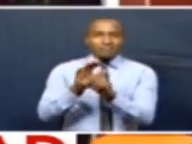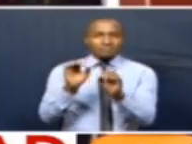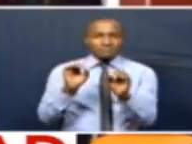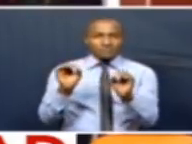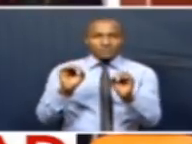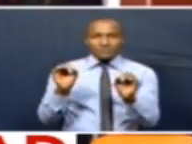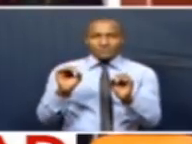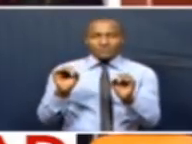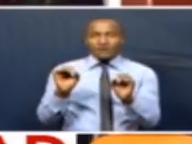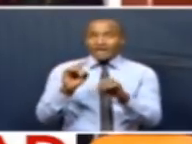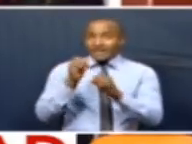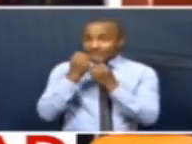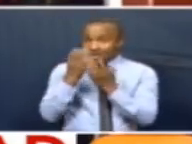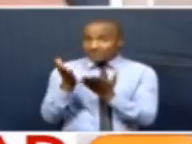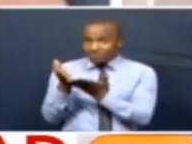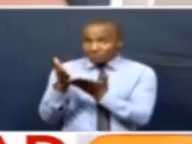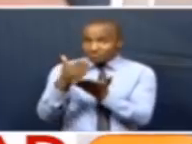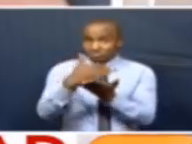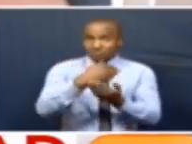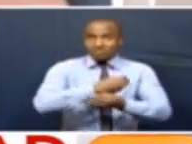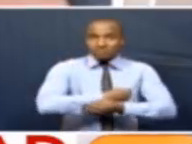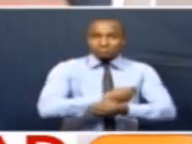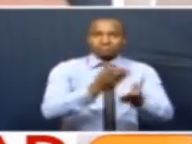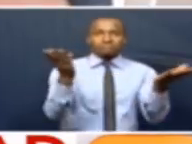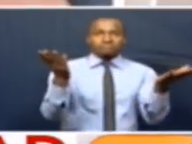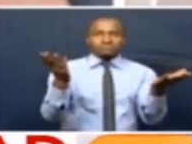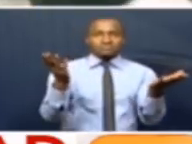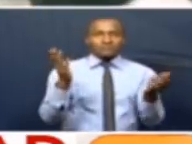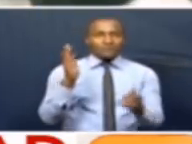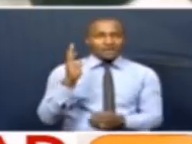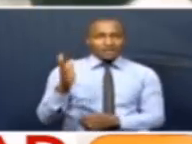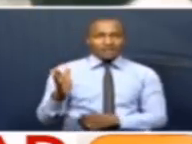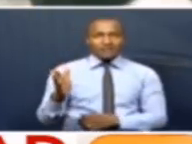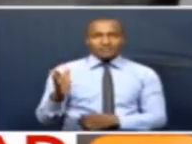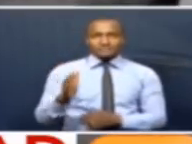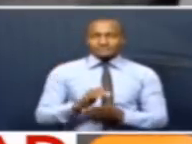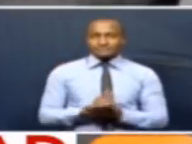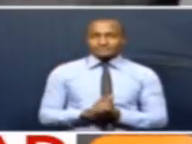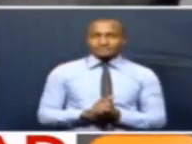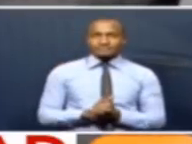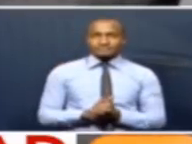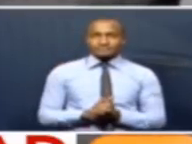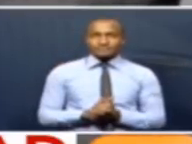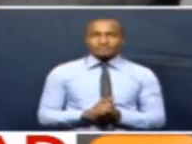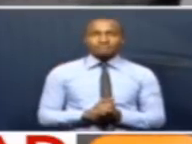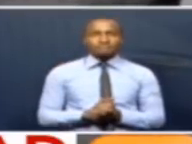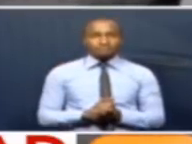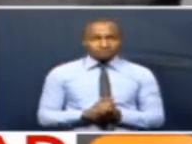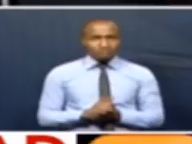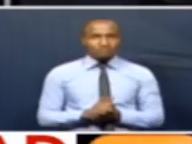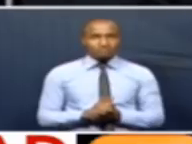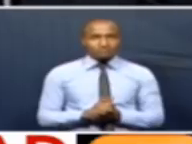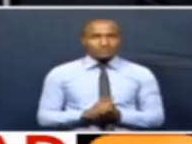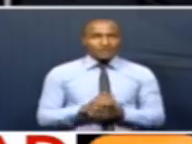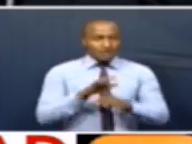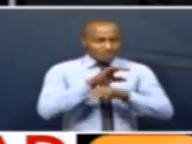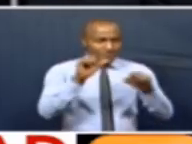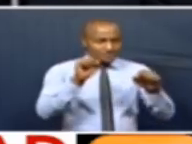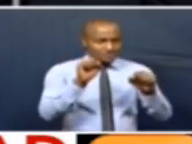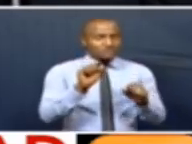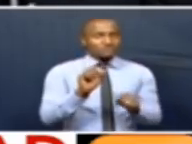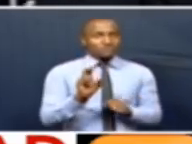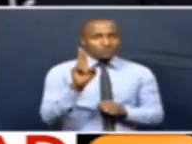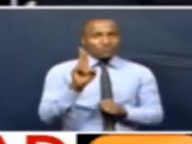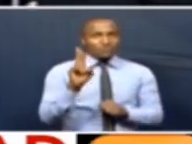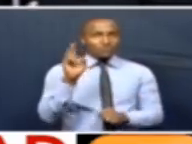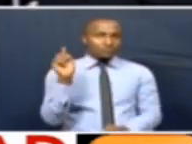even more information, we will be able to update our audiences, Hussein. Minimal activity at the current hospital, apart from President Kenyatta, who you've heard was there some